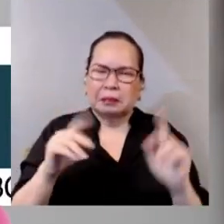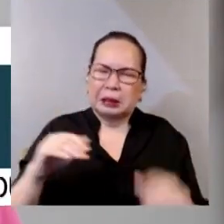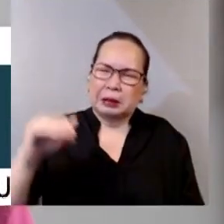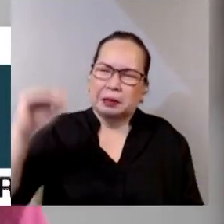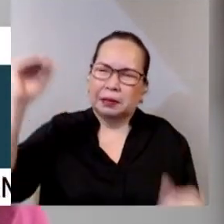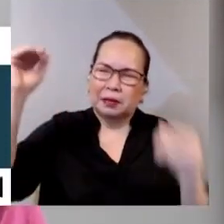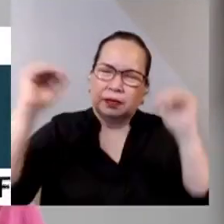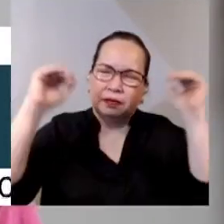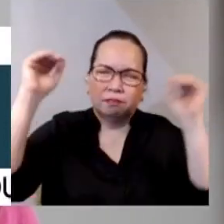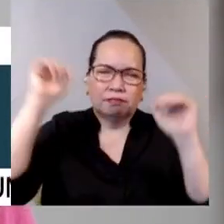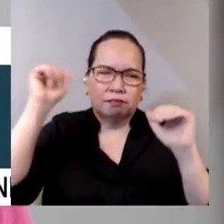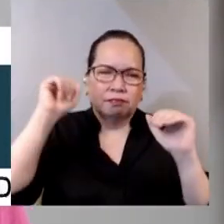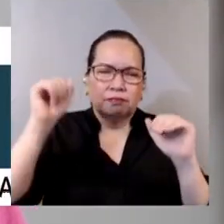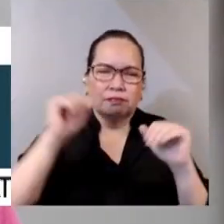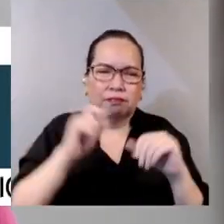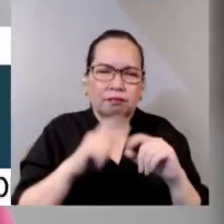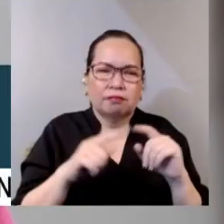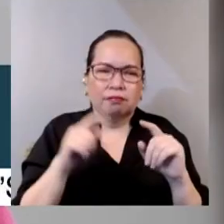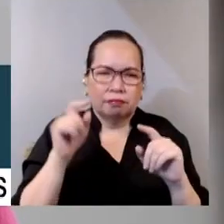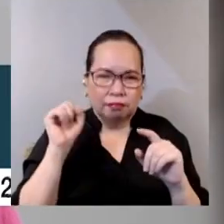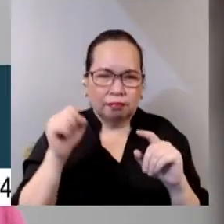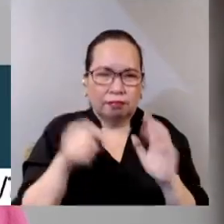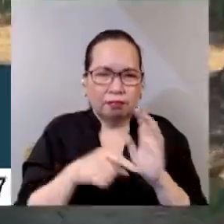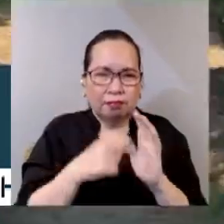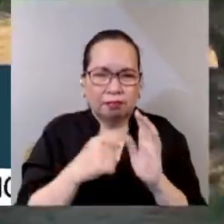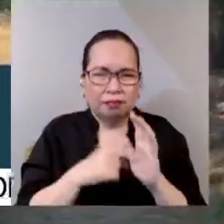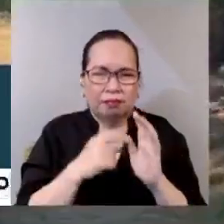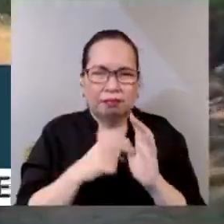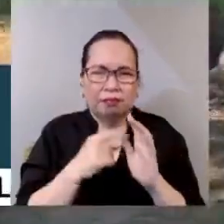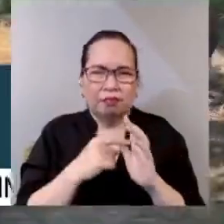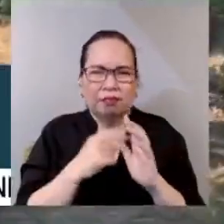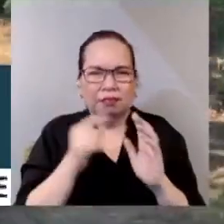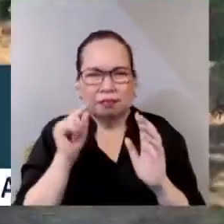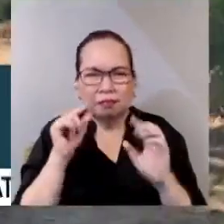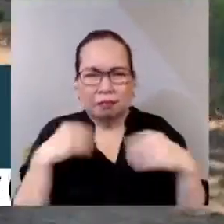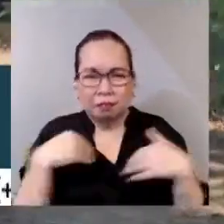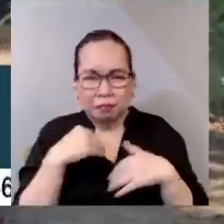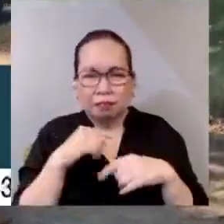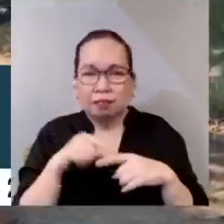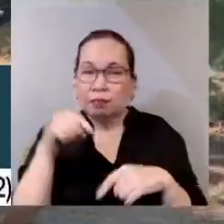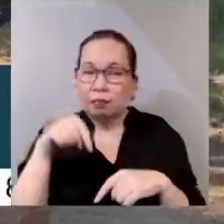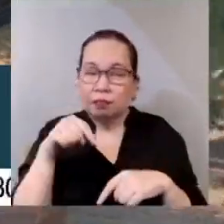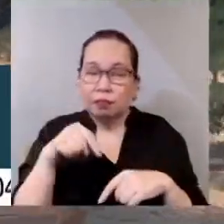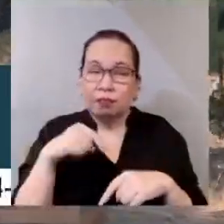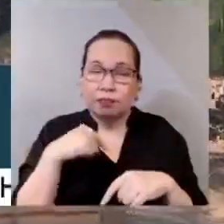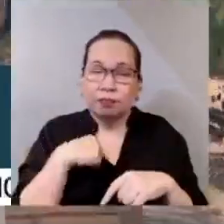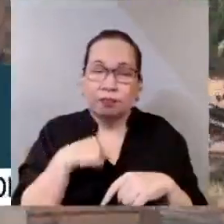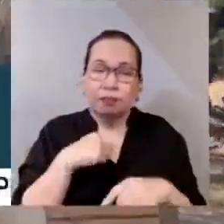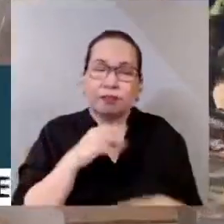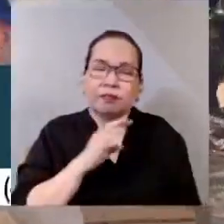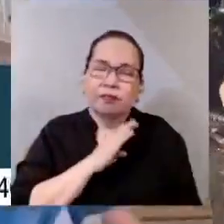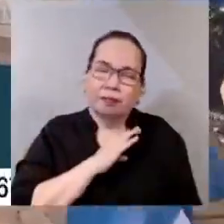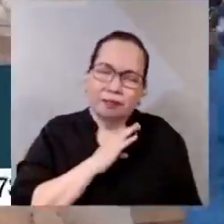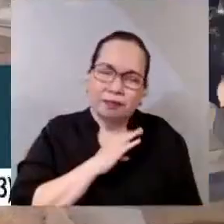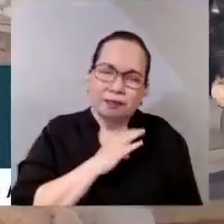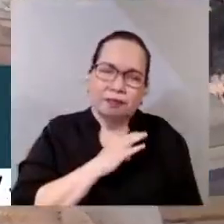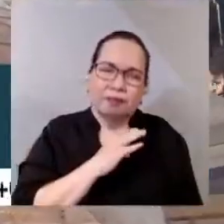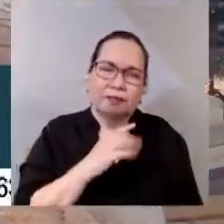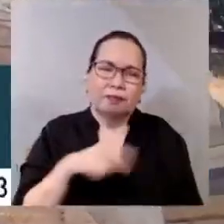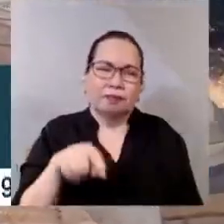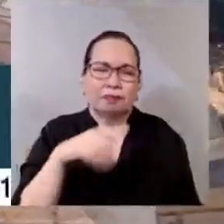they can be a little ominous and threatening, but here they have a very kind of soft approach to the